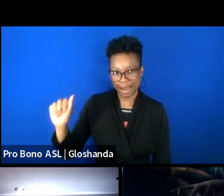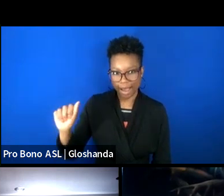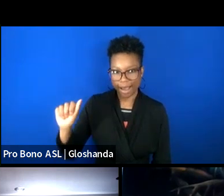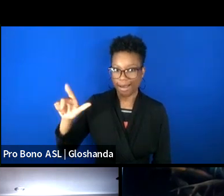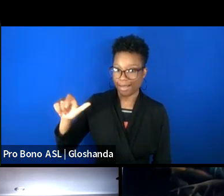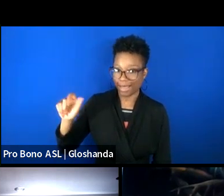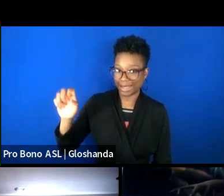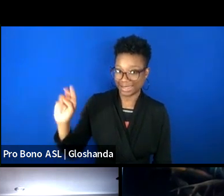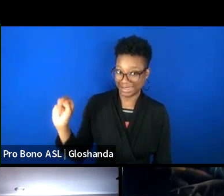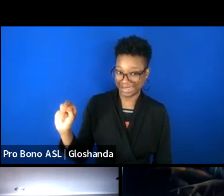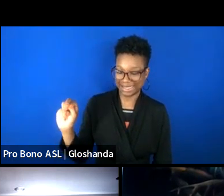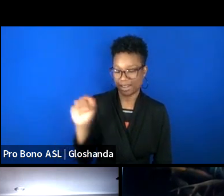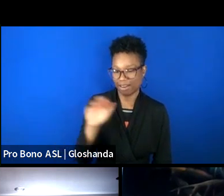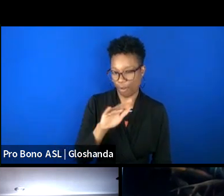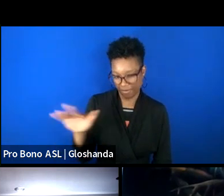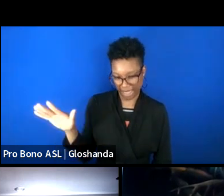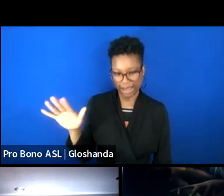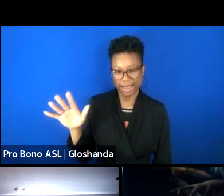say